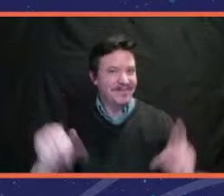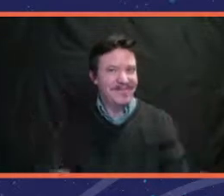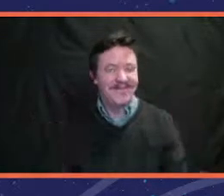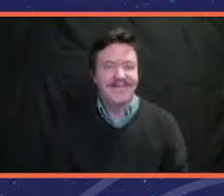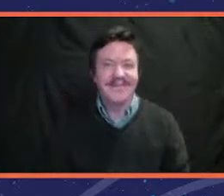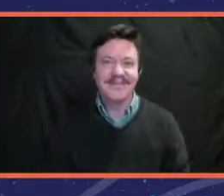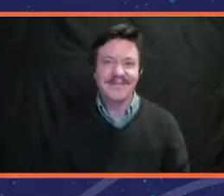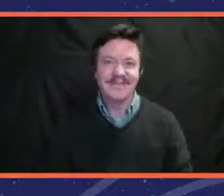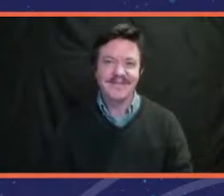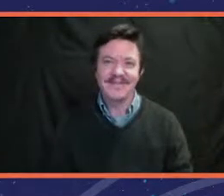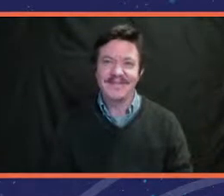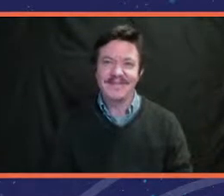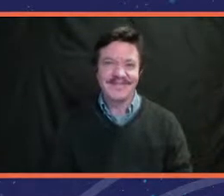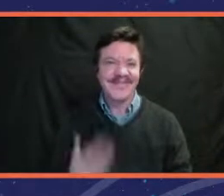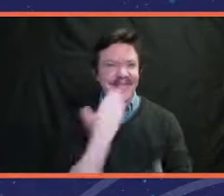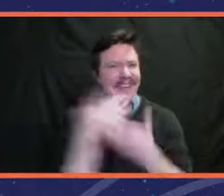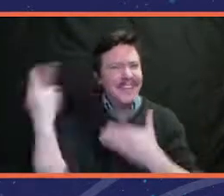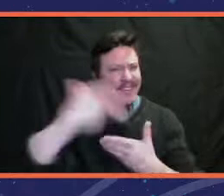And thank you for joining us.